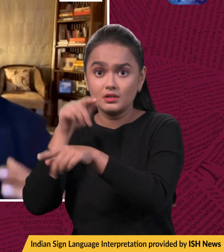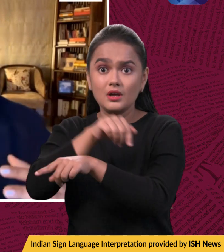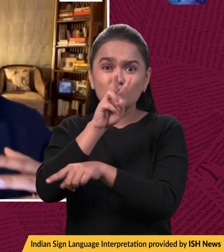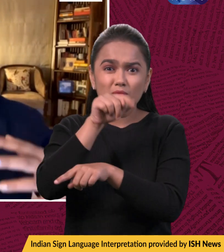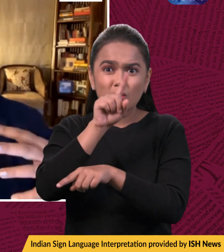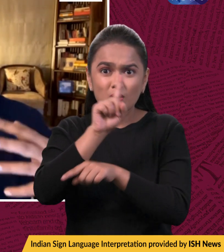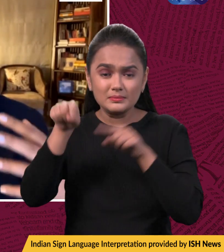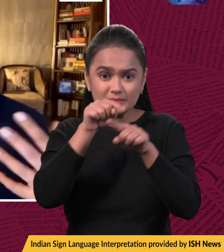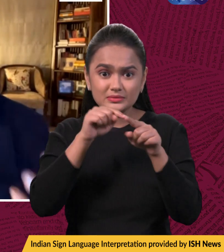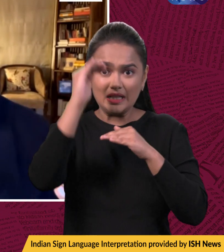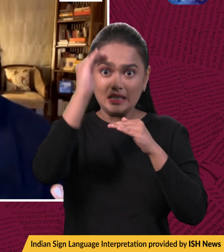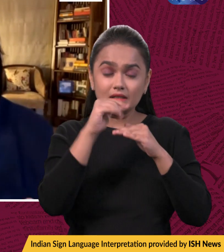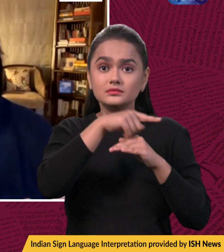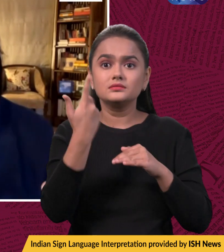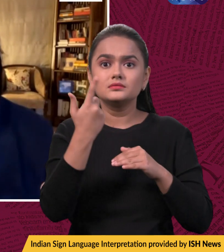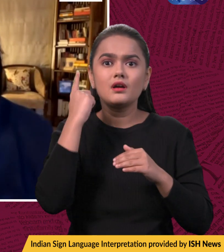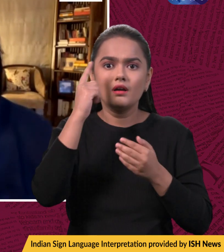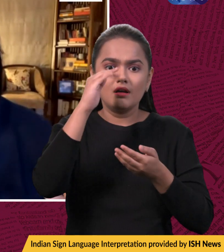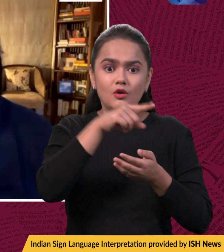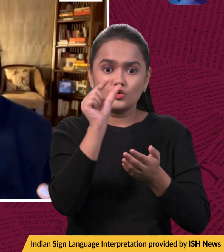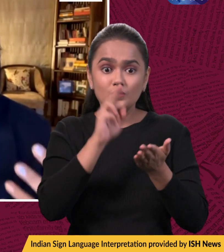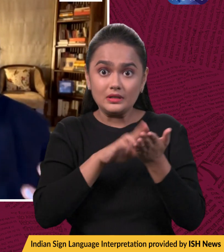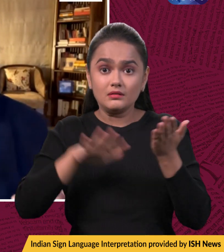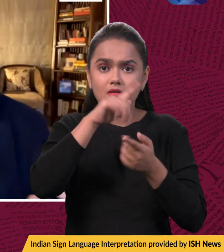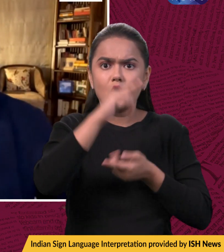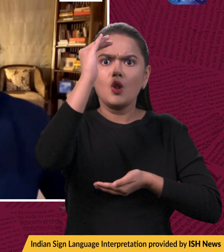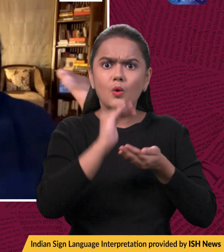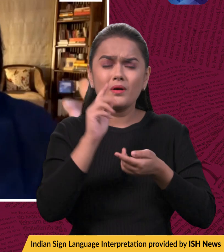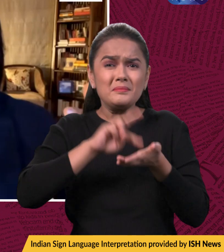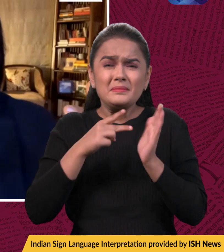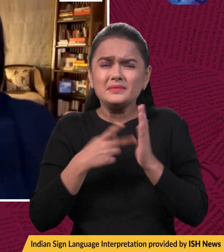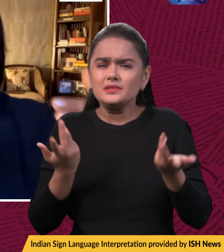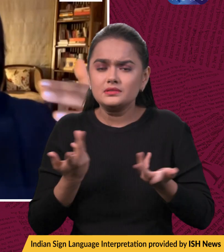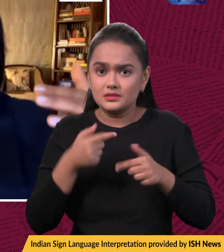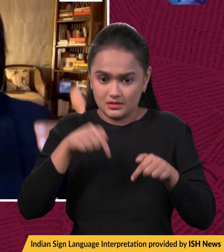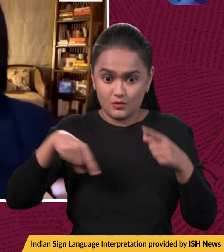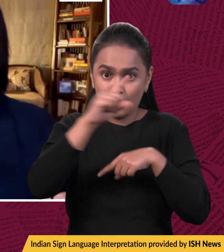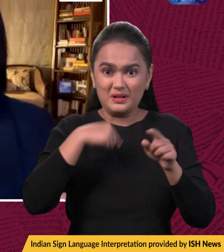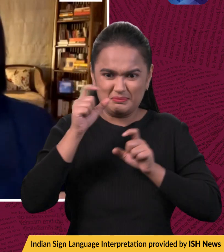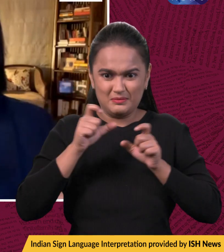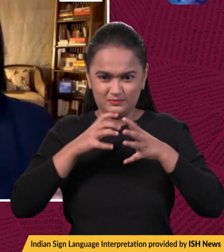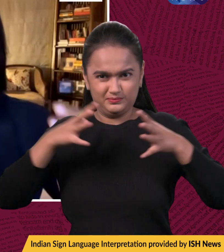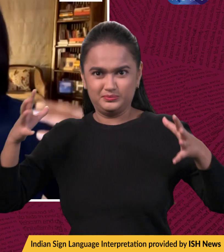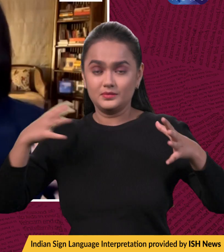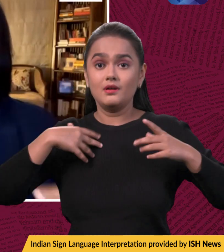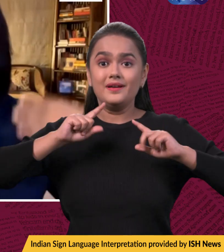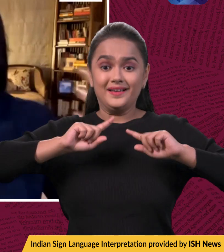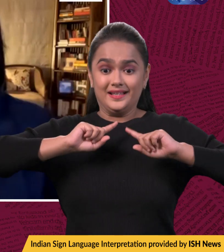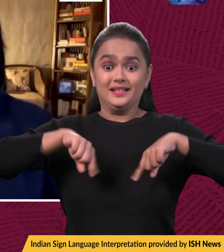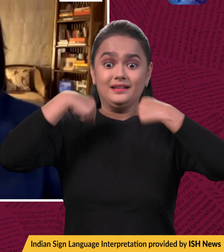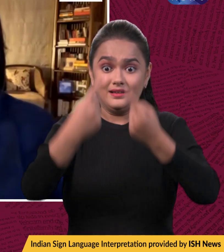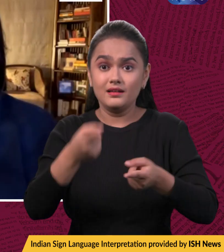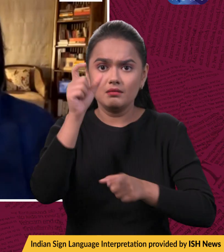less is called low replacement by the United Nations, which means that the population is not reproducing enough to